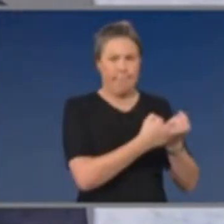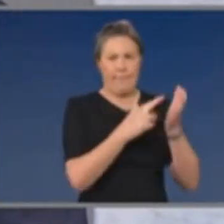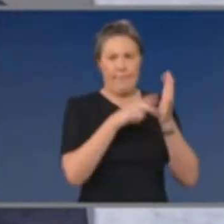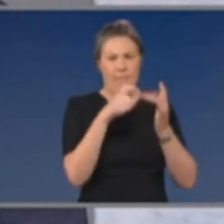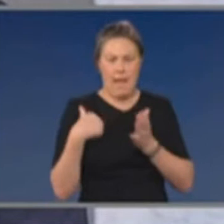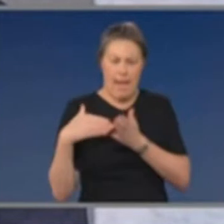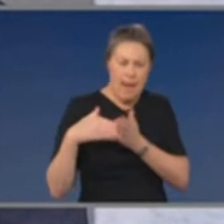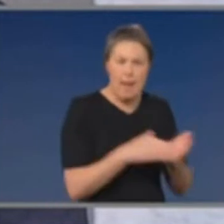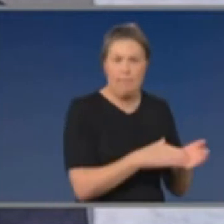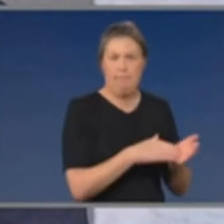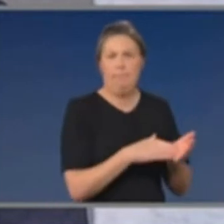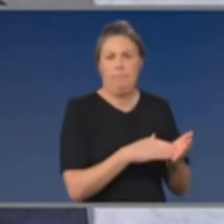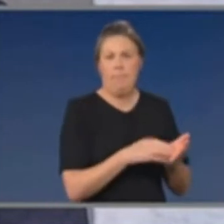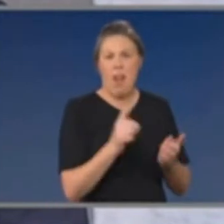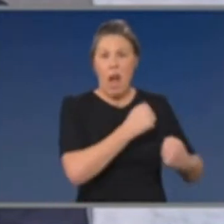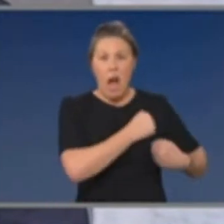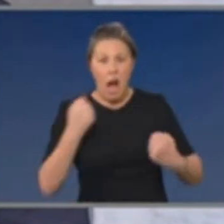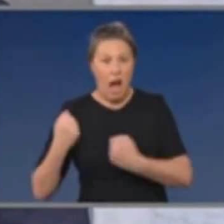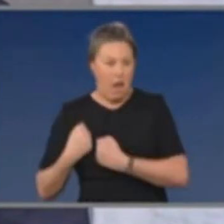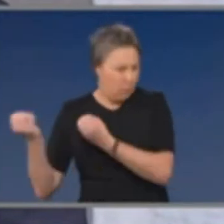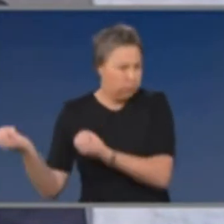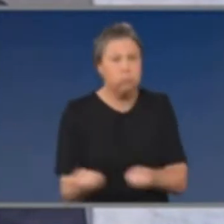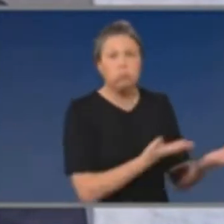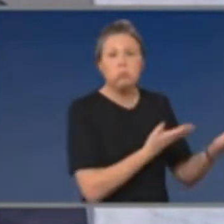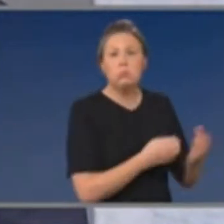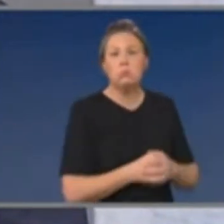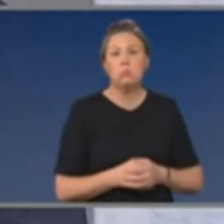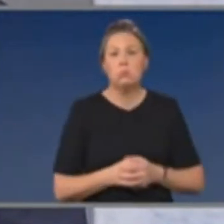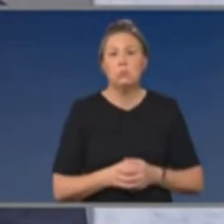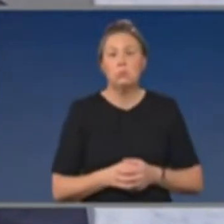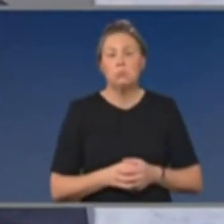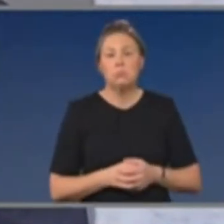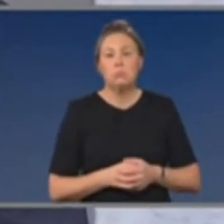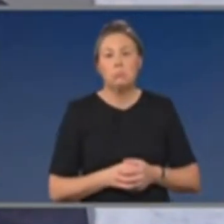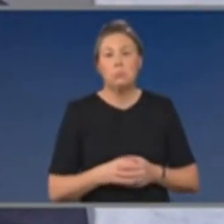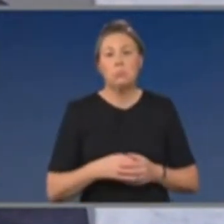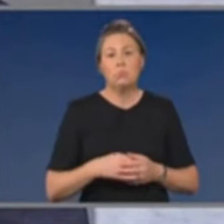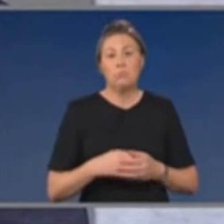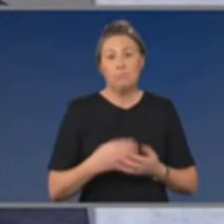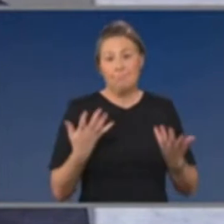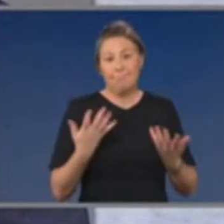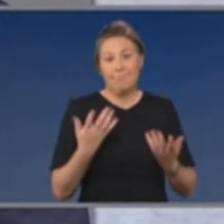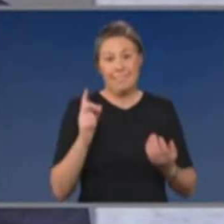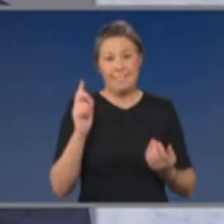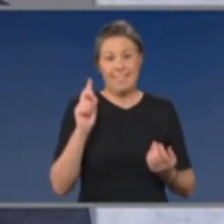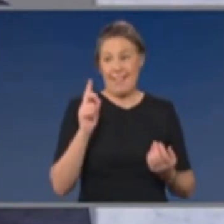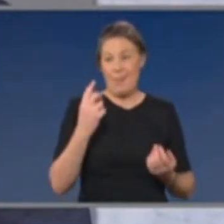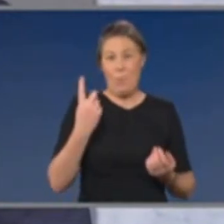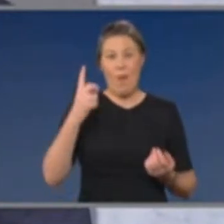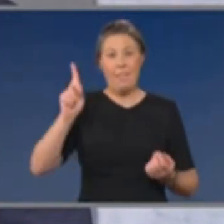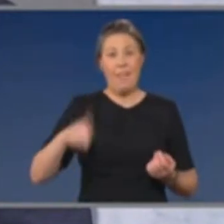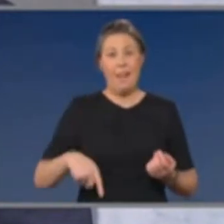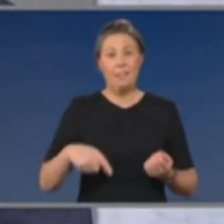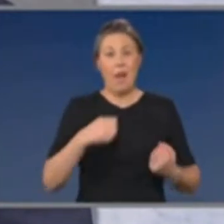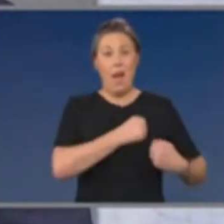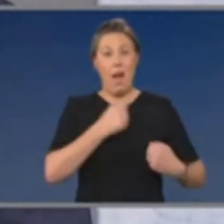and that has resulted now in over 1,000 now ADF personnel now being rolled out, which